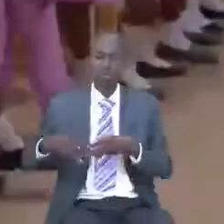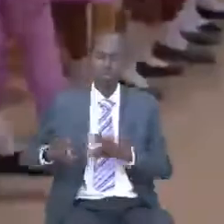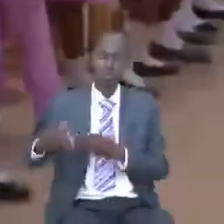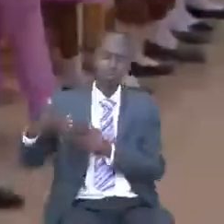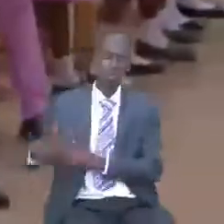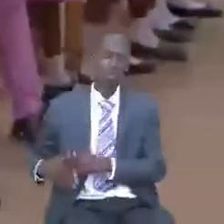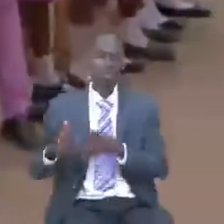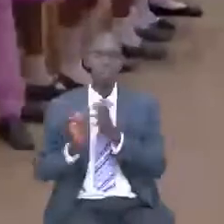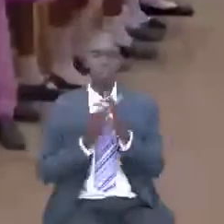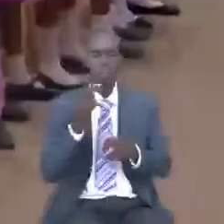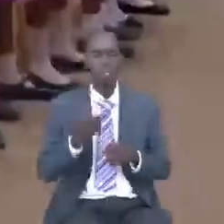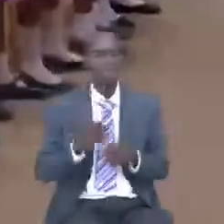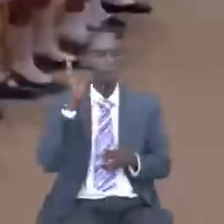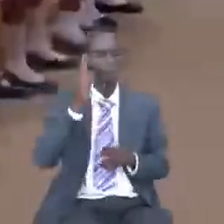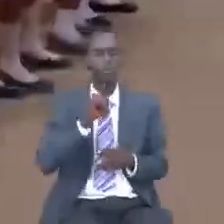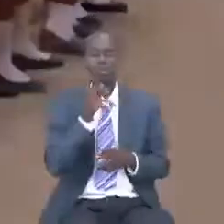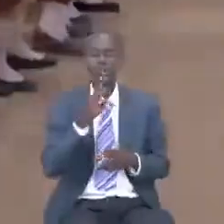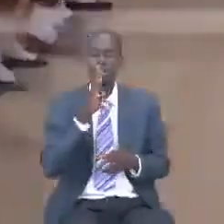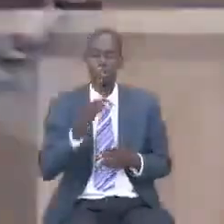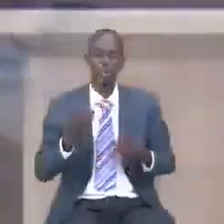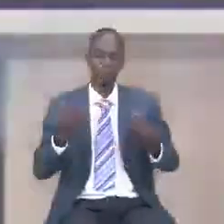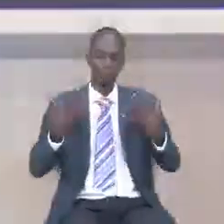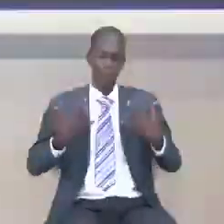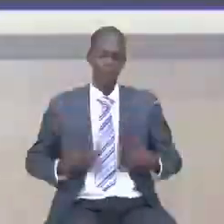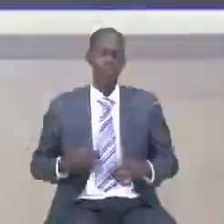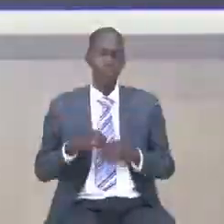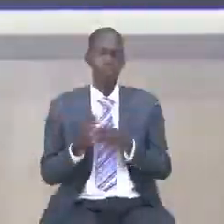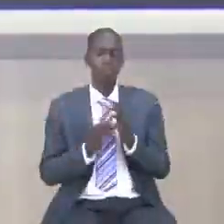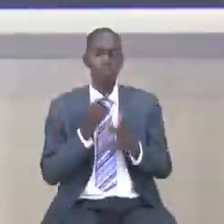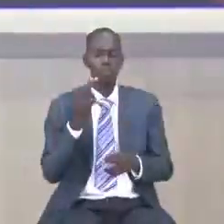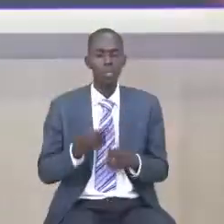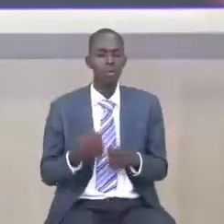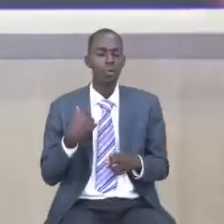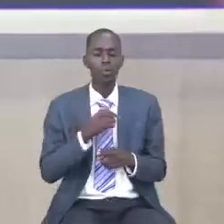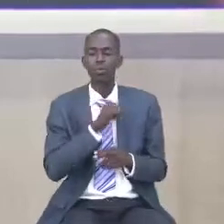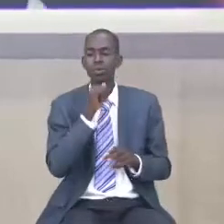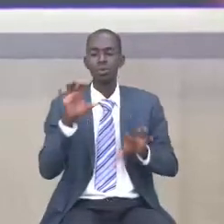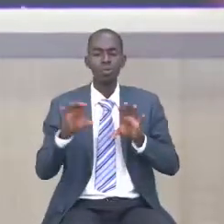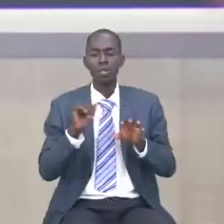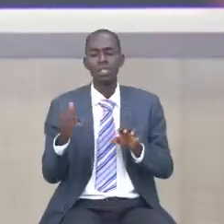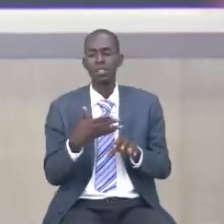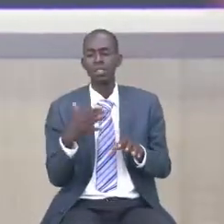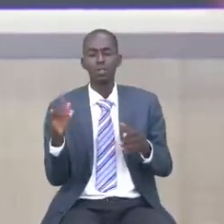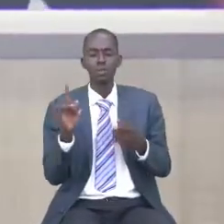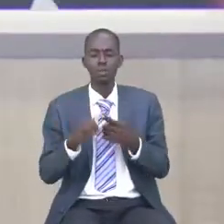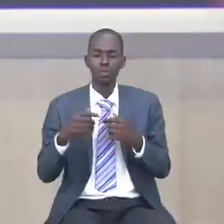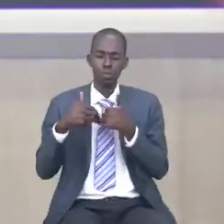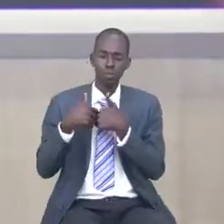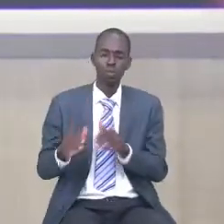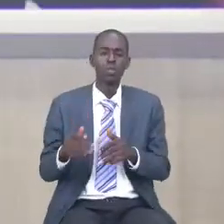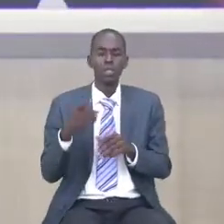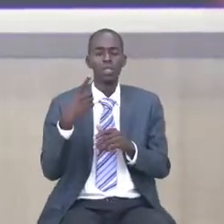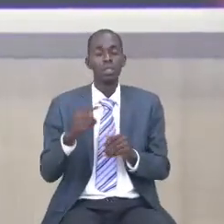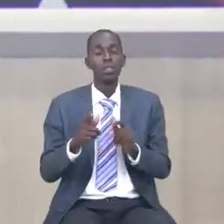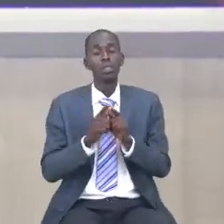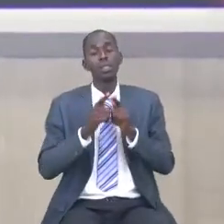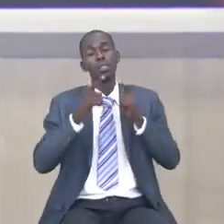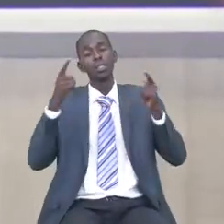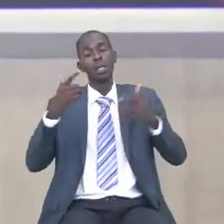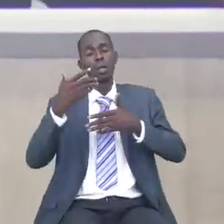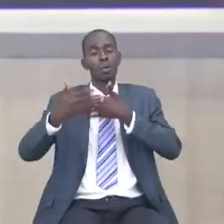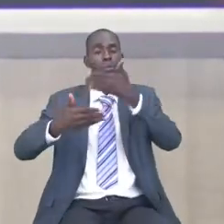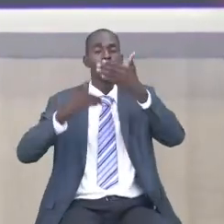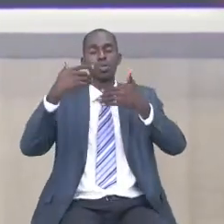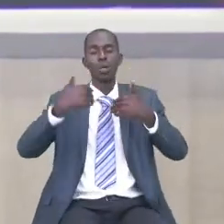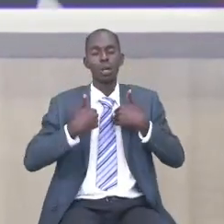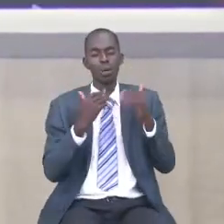be discouraged. And we will not do anything to jeopardize the great progress you have for